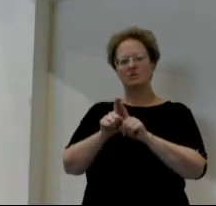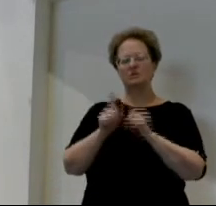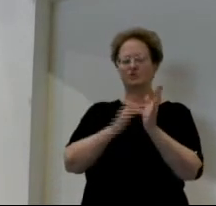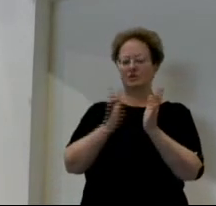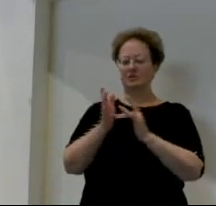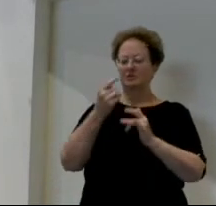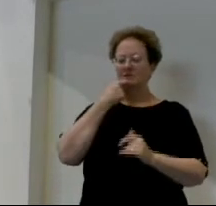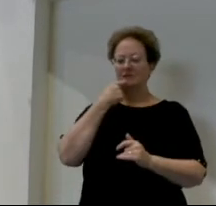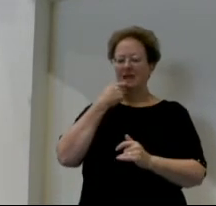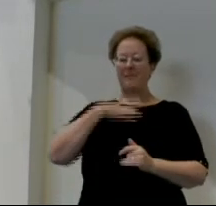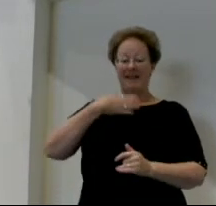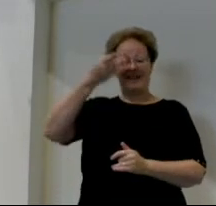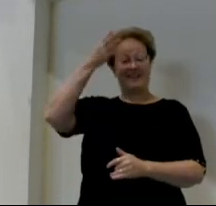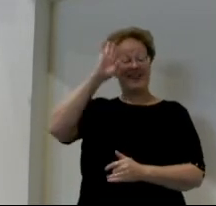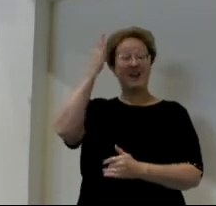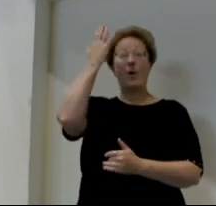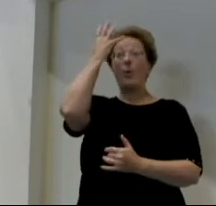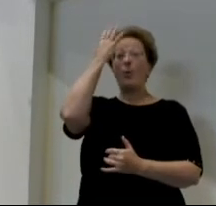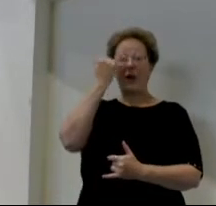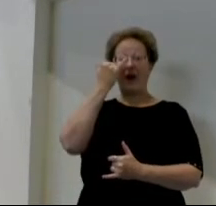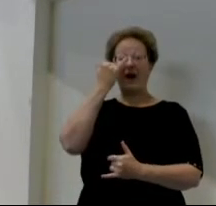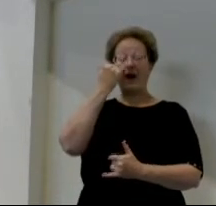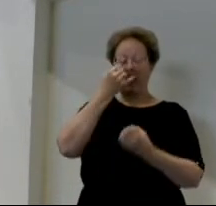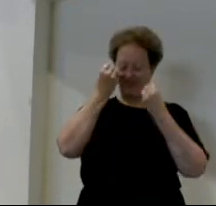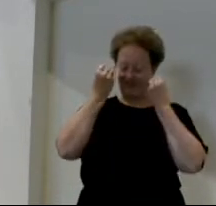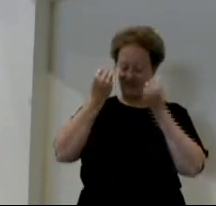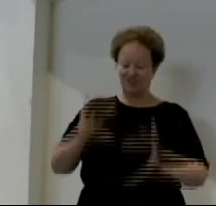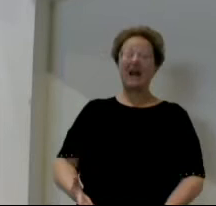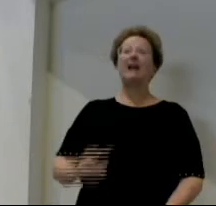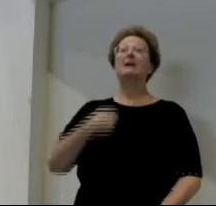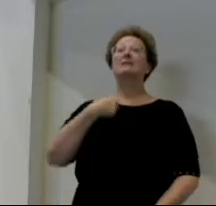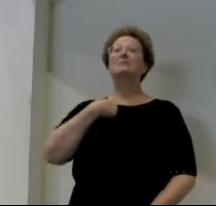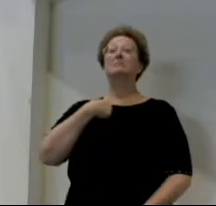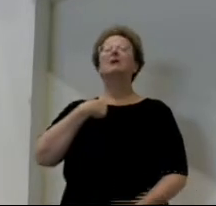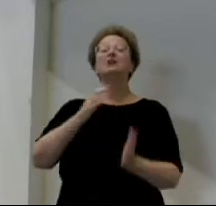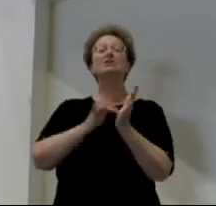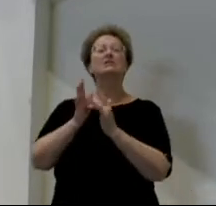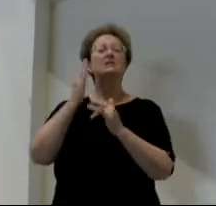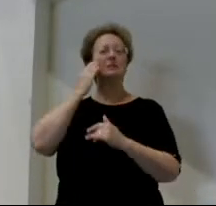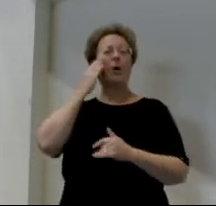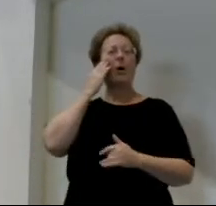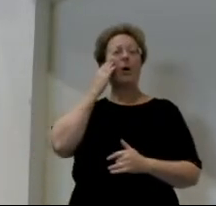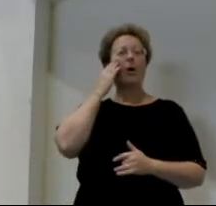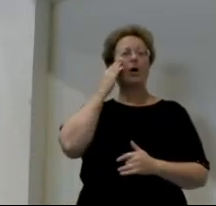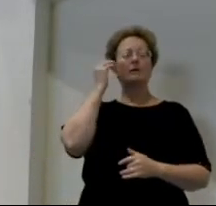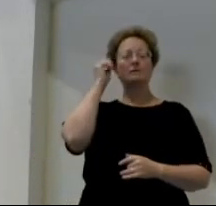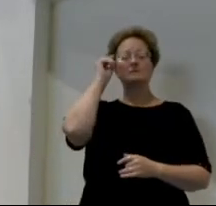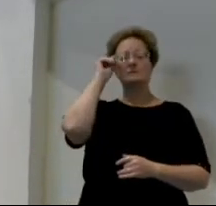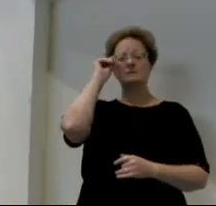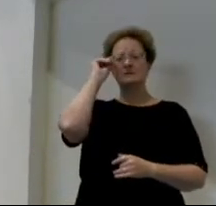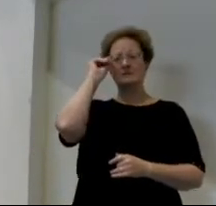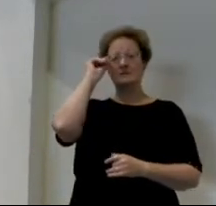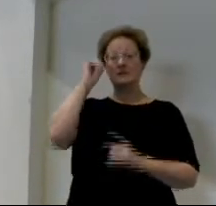you forsaken me? It's an important question. And he knew the answer. He was just a great rabbi. Rabbis always taught by